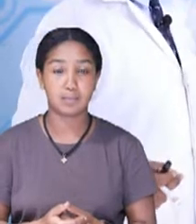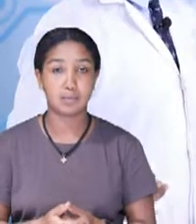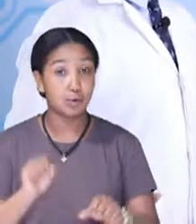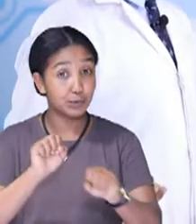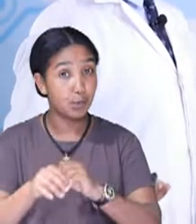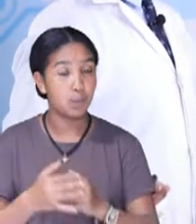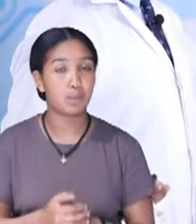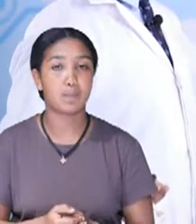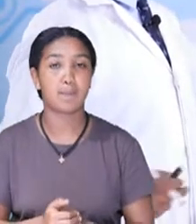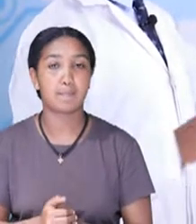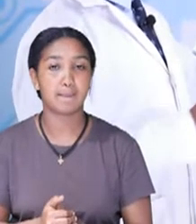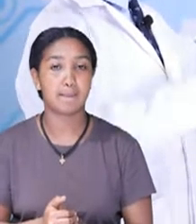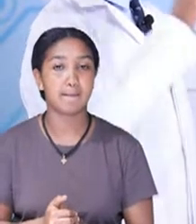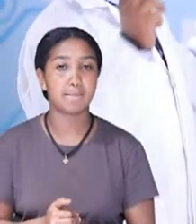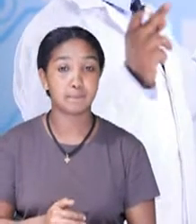So